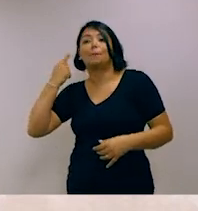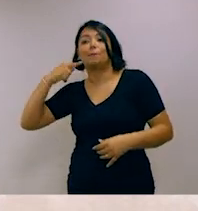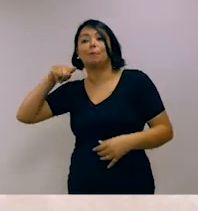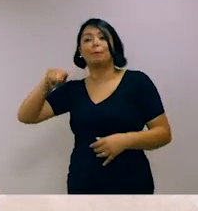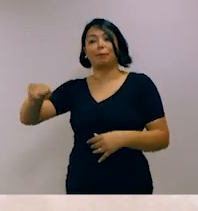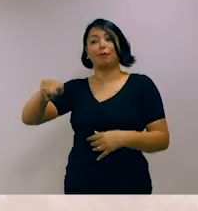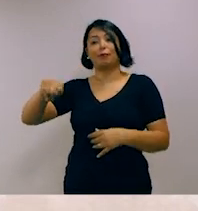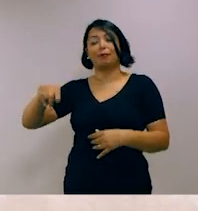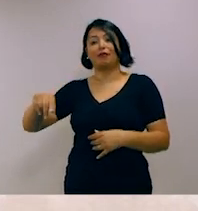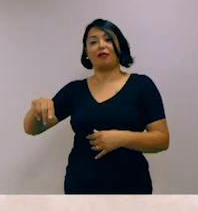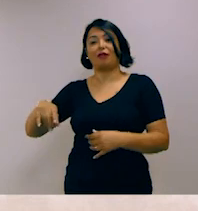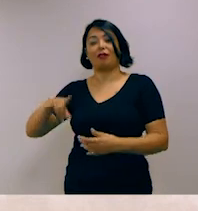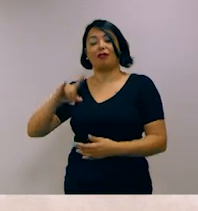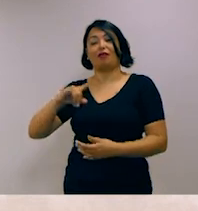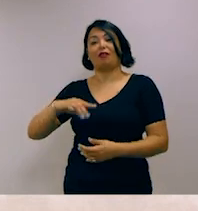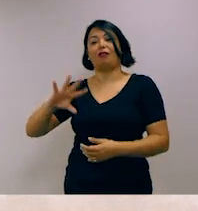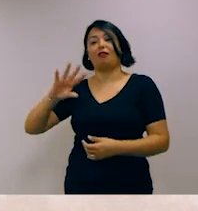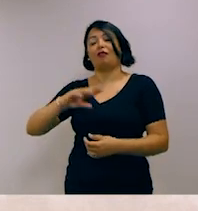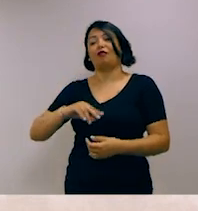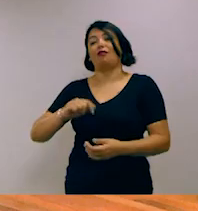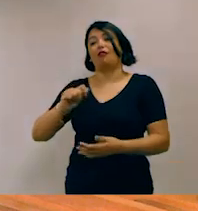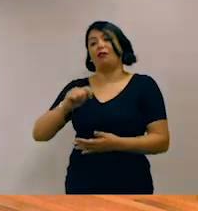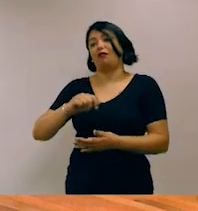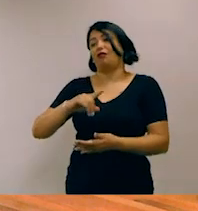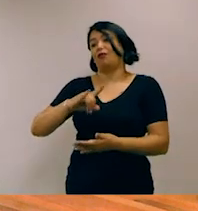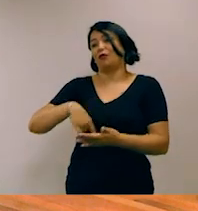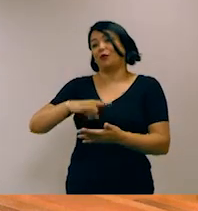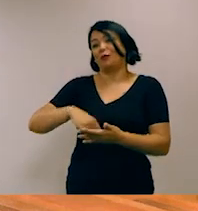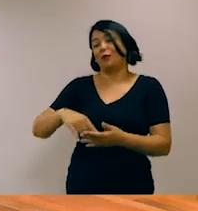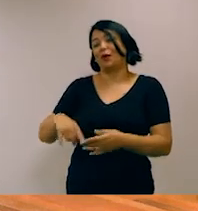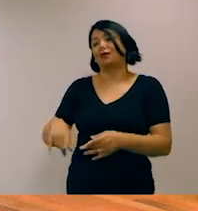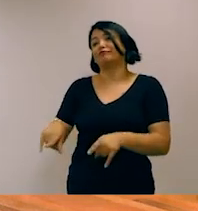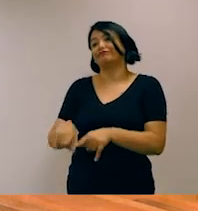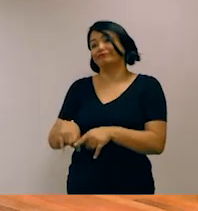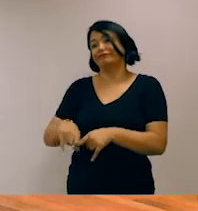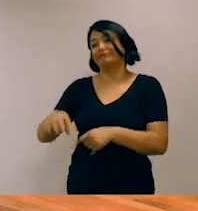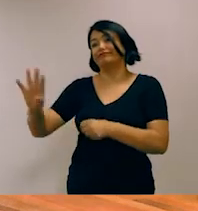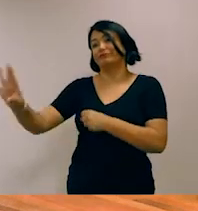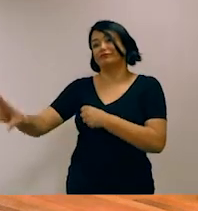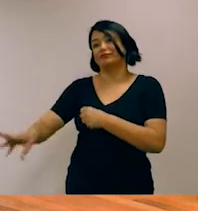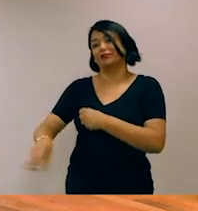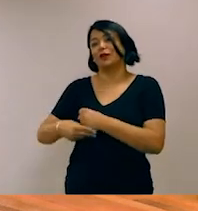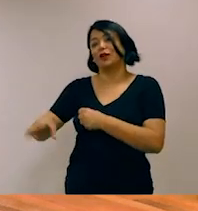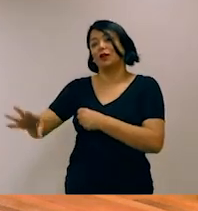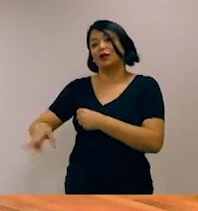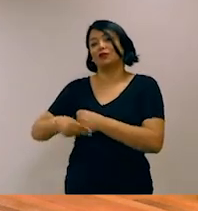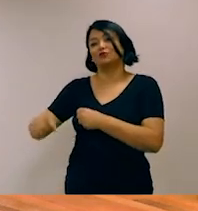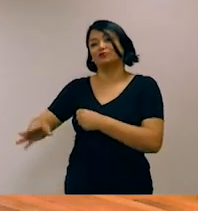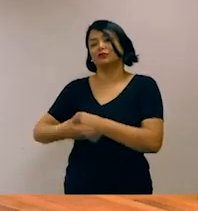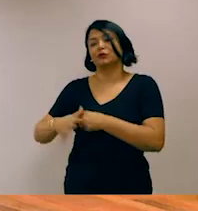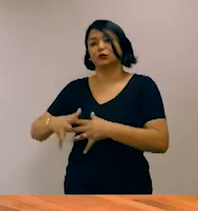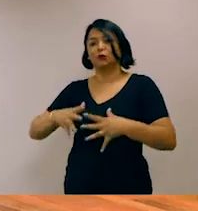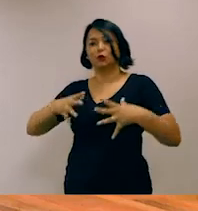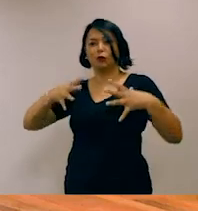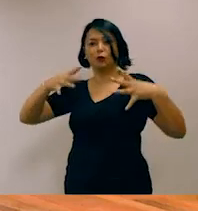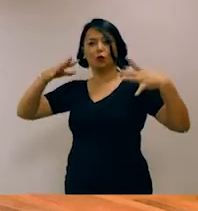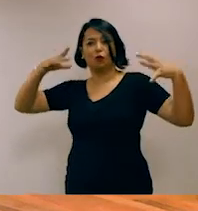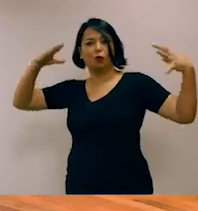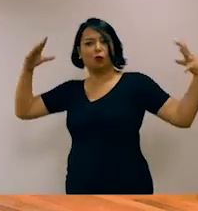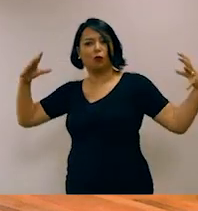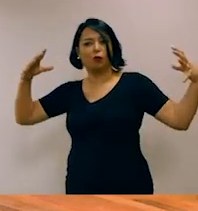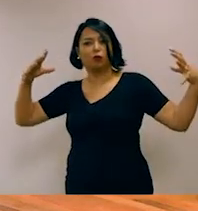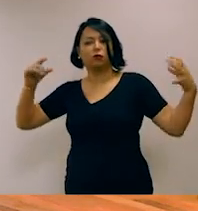31,485 petitions, with almost 80,000 documents annexed to them. Now let's discuss